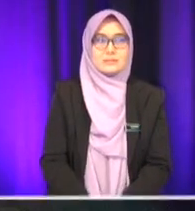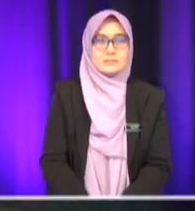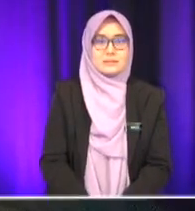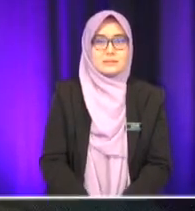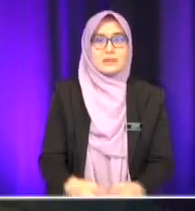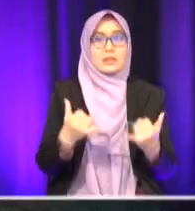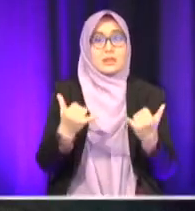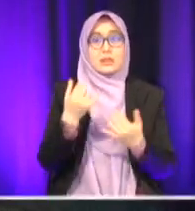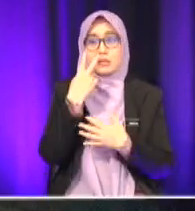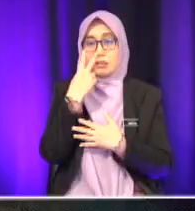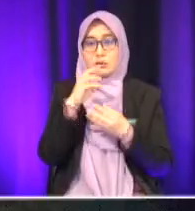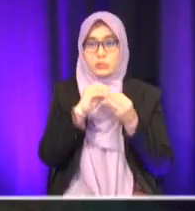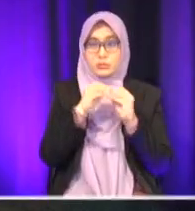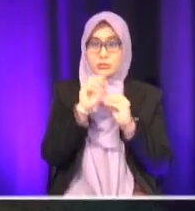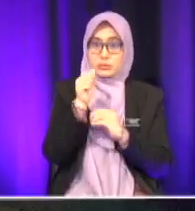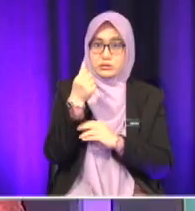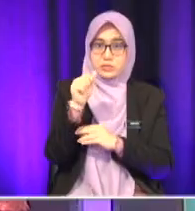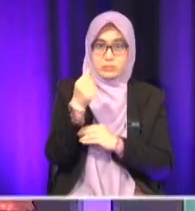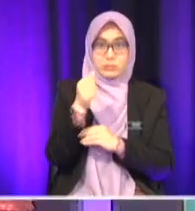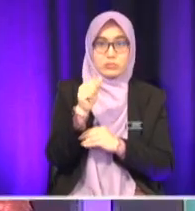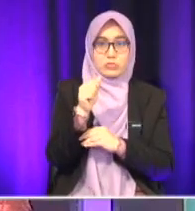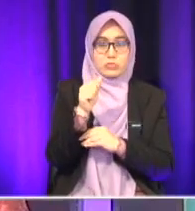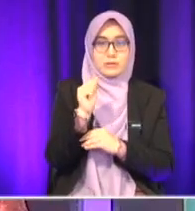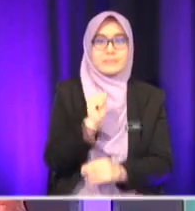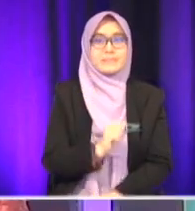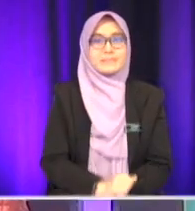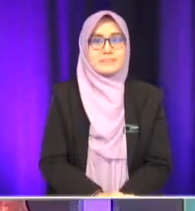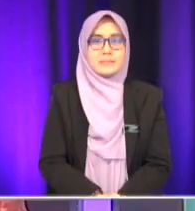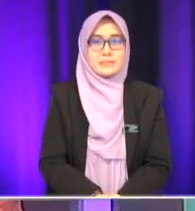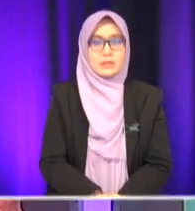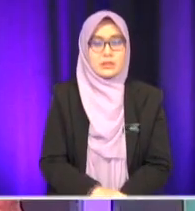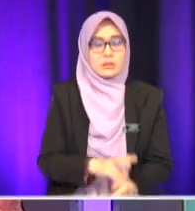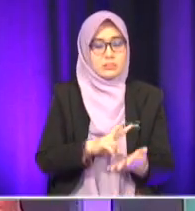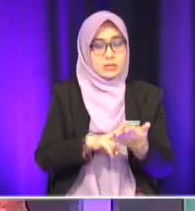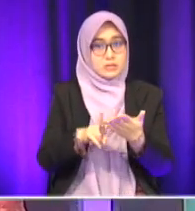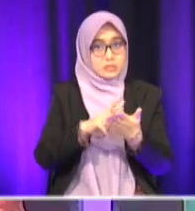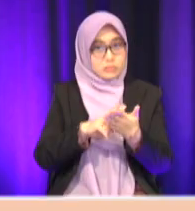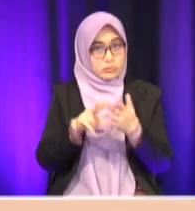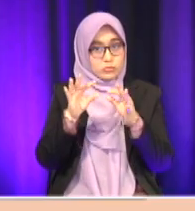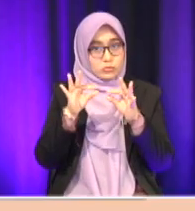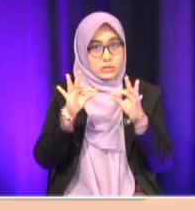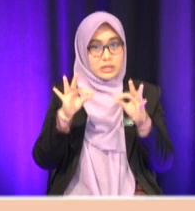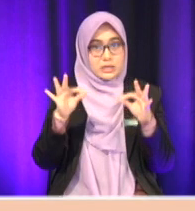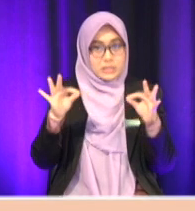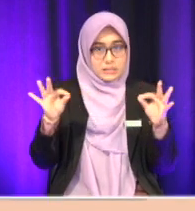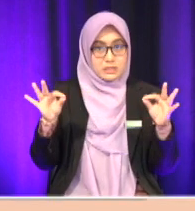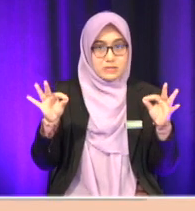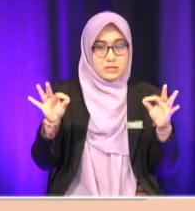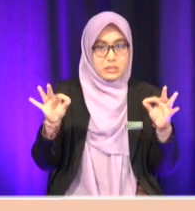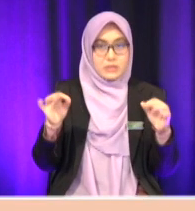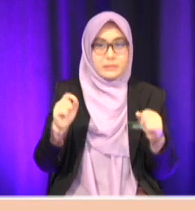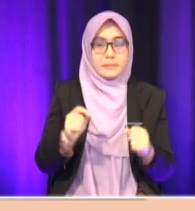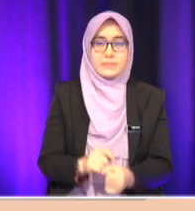10. Perhaps the most surprising and disappointing about the pangolin. What is